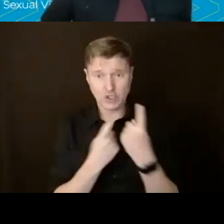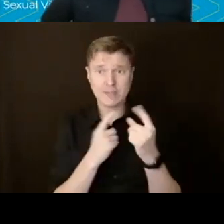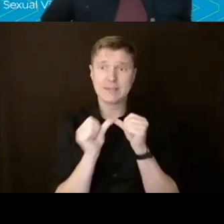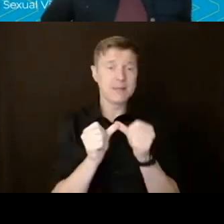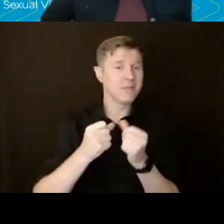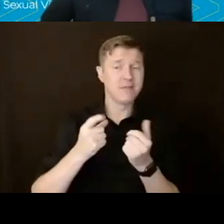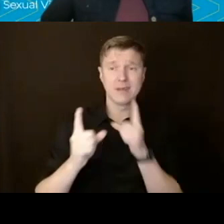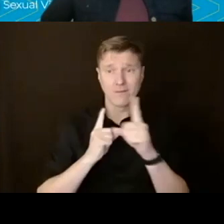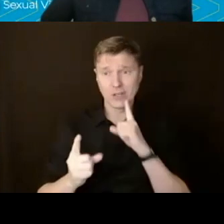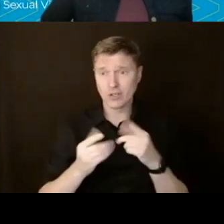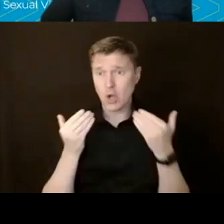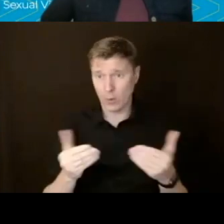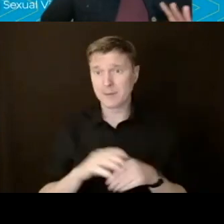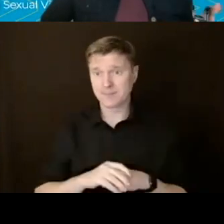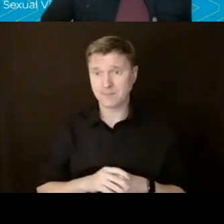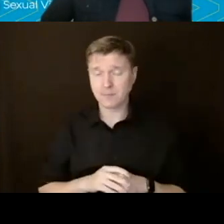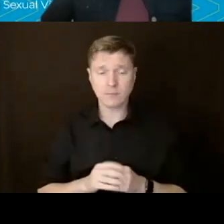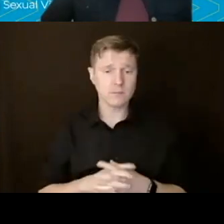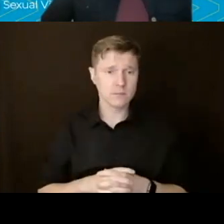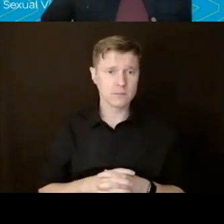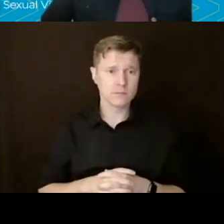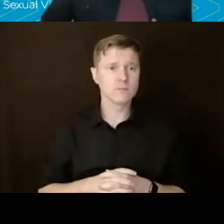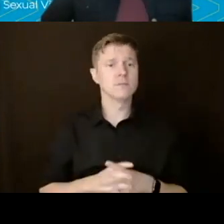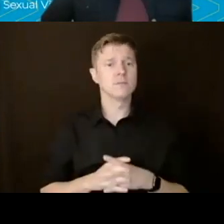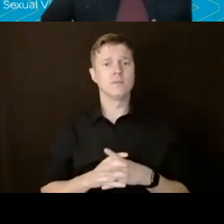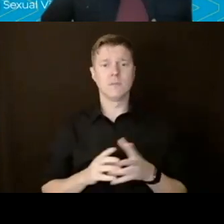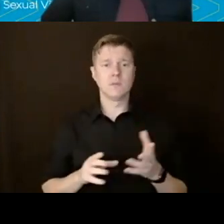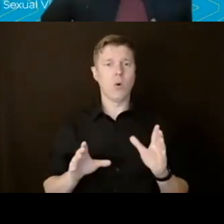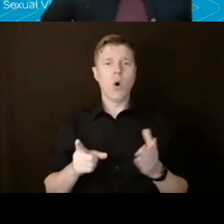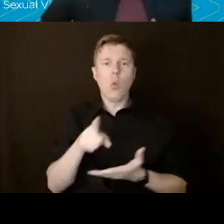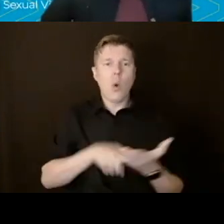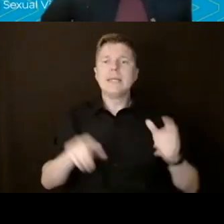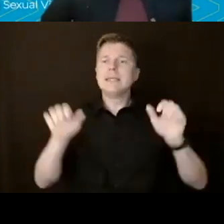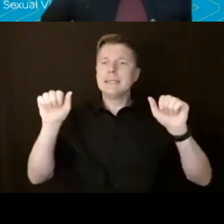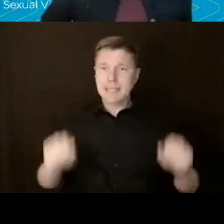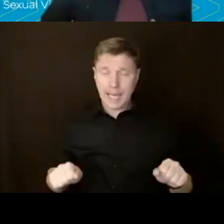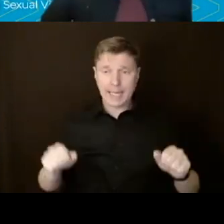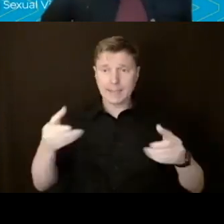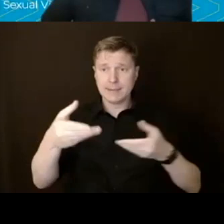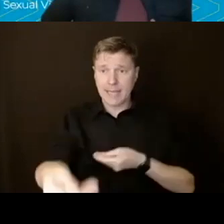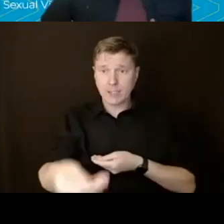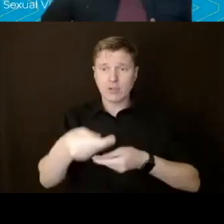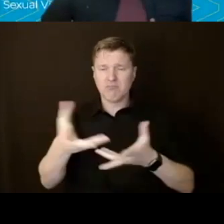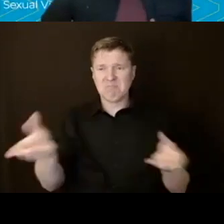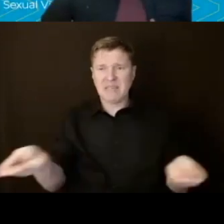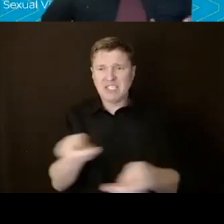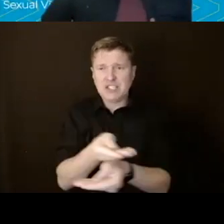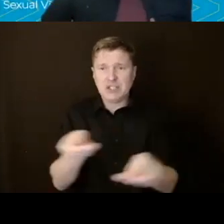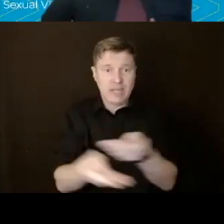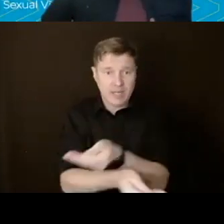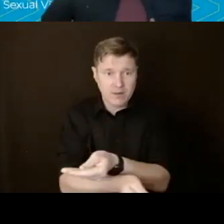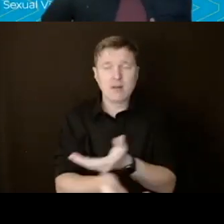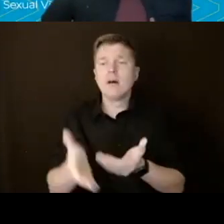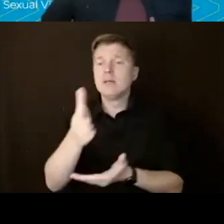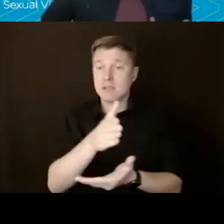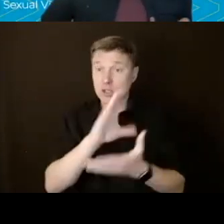move forward. So back to the exchange, right, that I talked about earlier, there are patterns in the stories we tell and the way that we